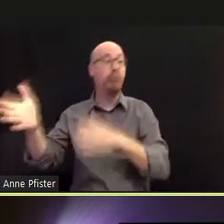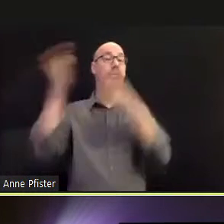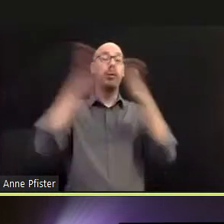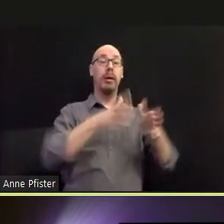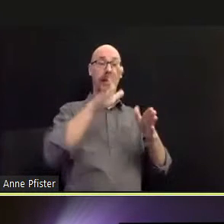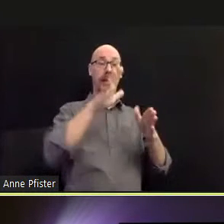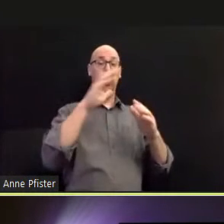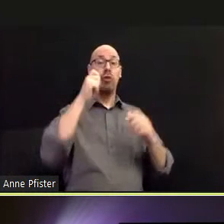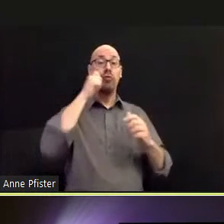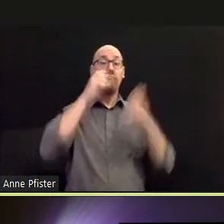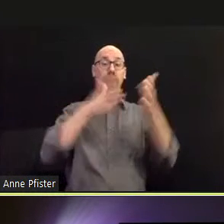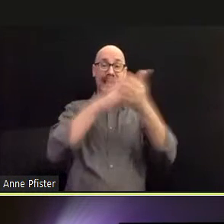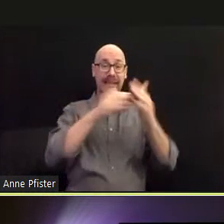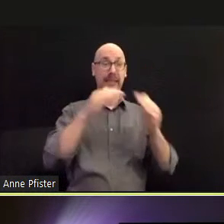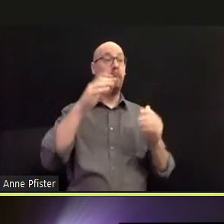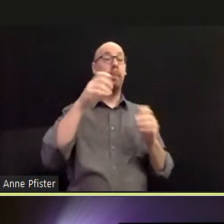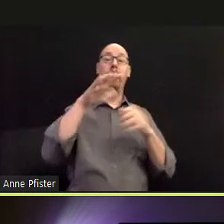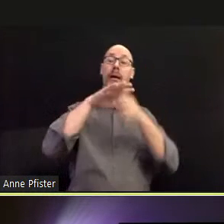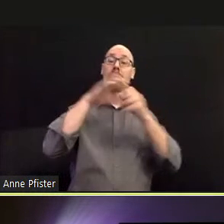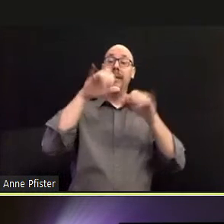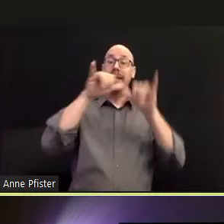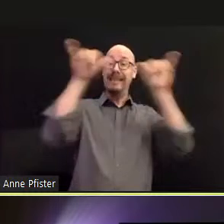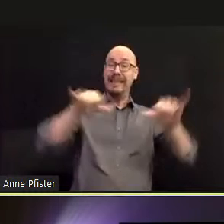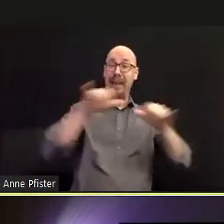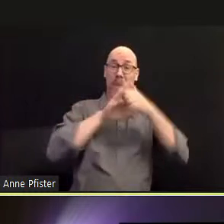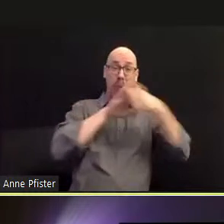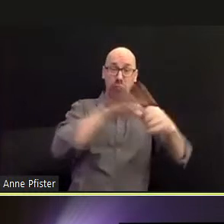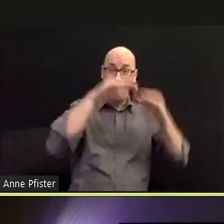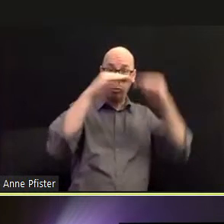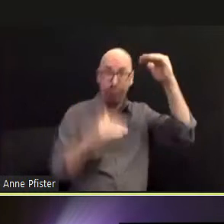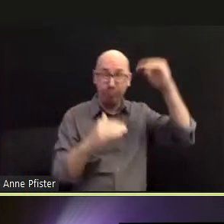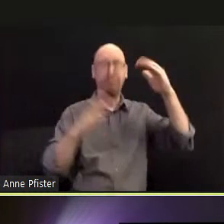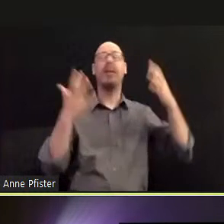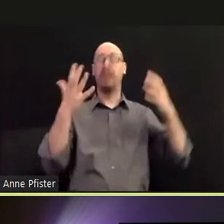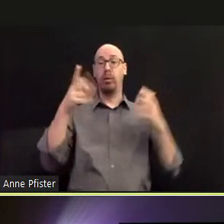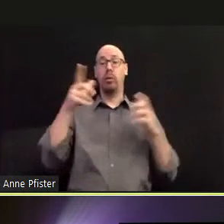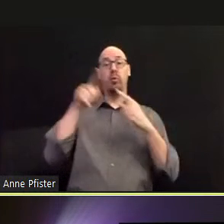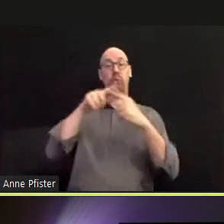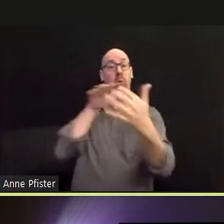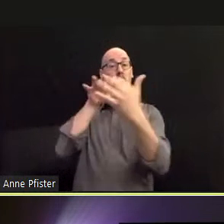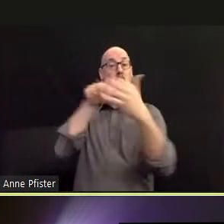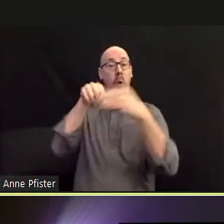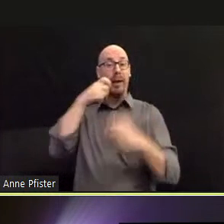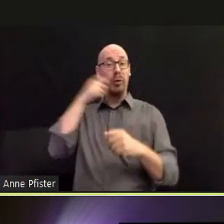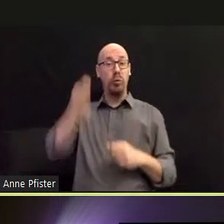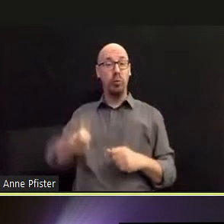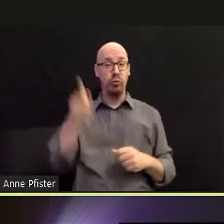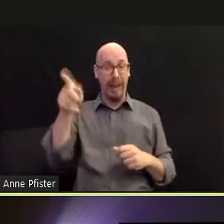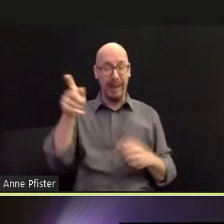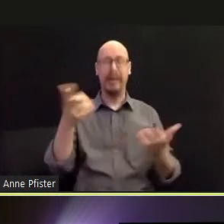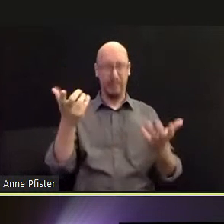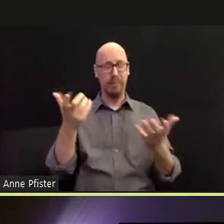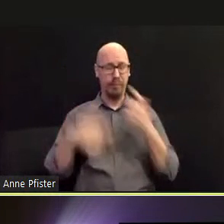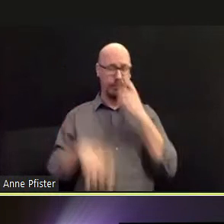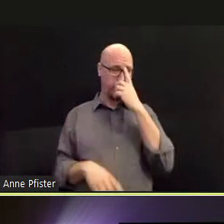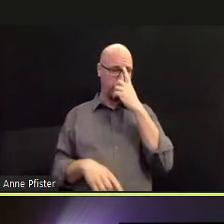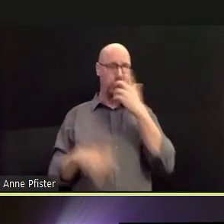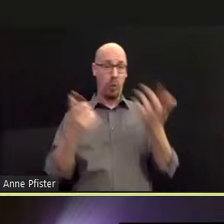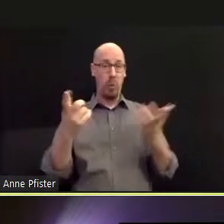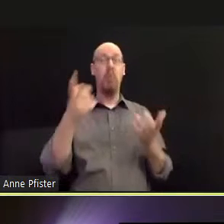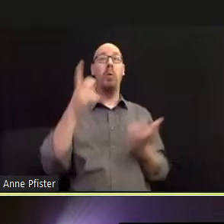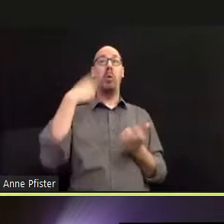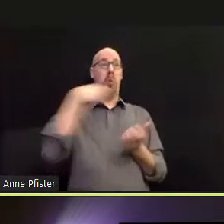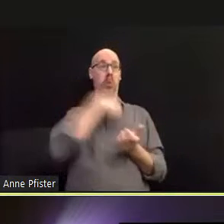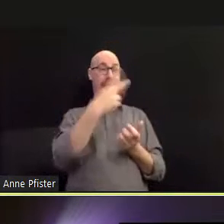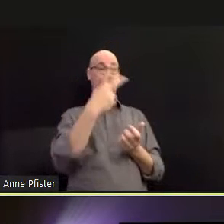injustice, to the devastating war in Ukraine. Anthropological investigation renders phenomena that appear